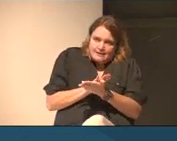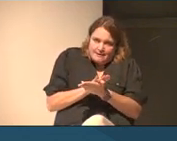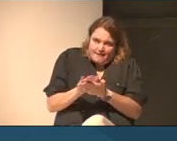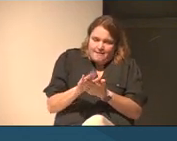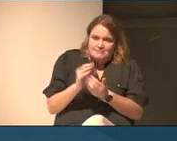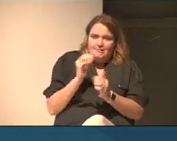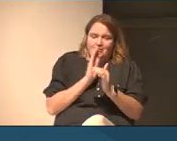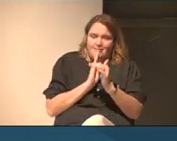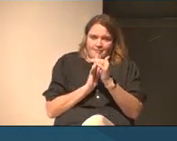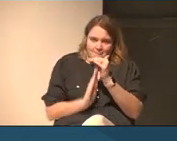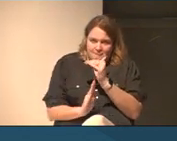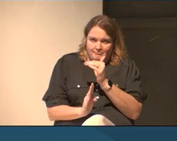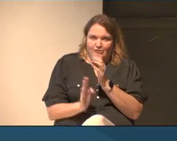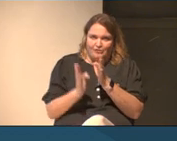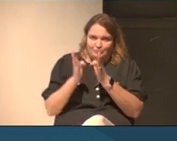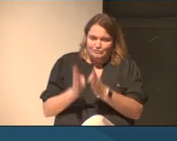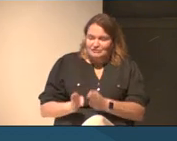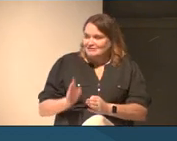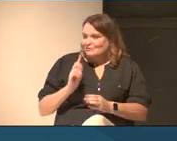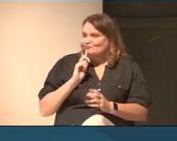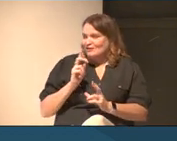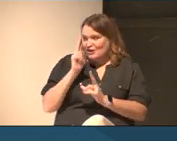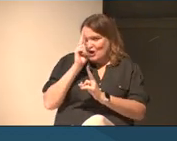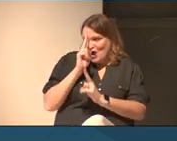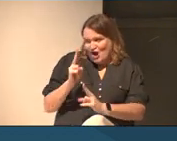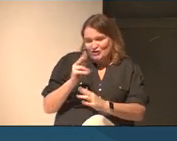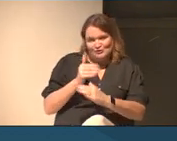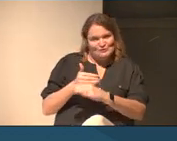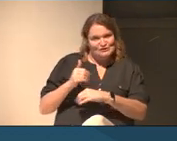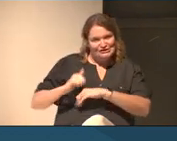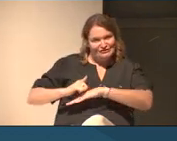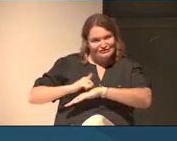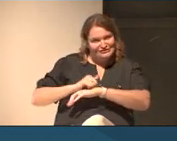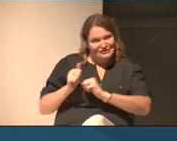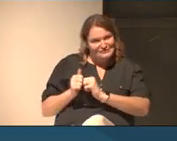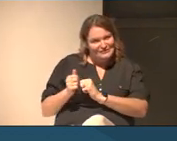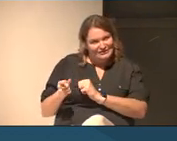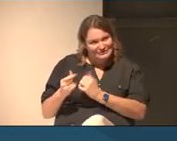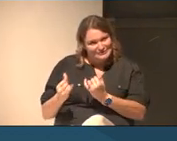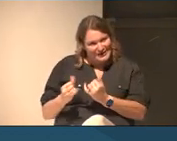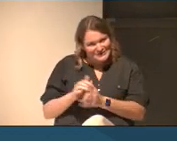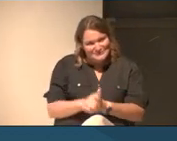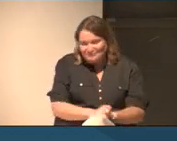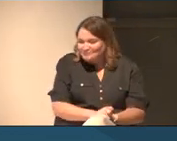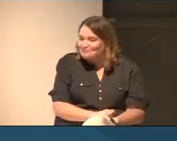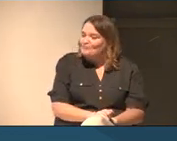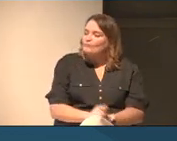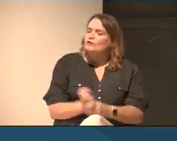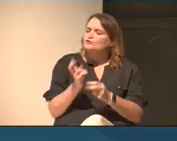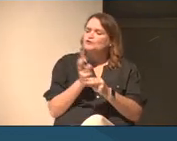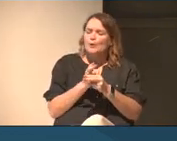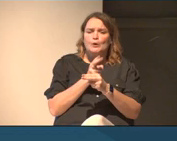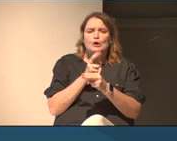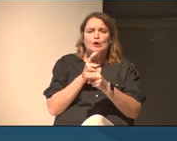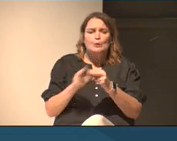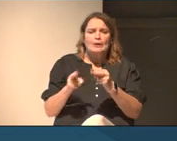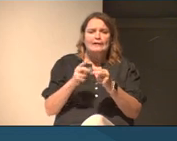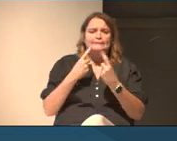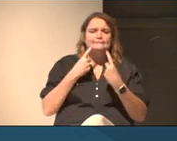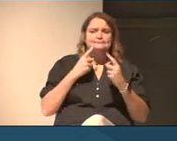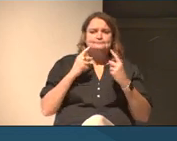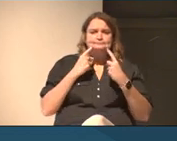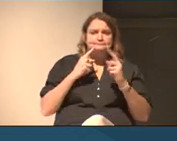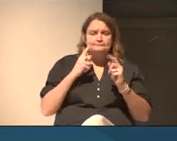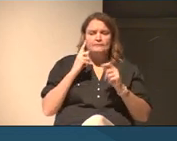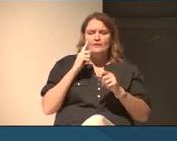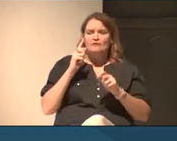And I really am just honored to share the stage with her today. Some quick housekeeping for the folks